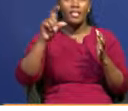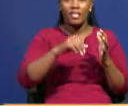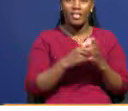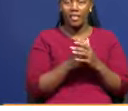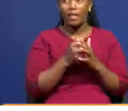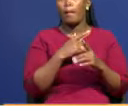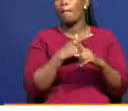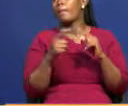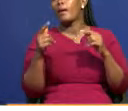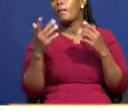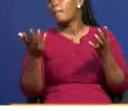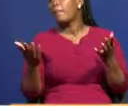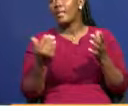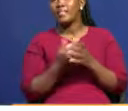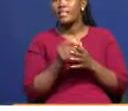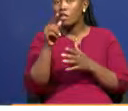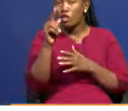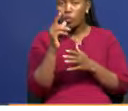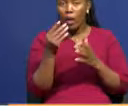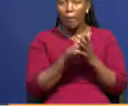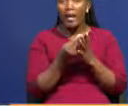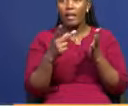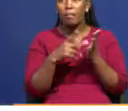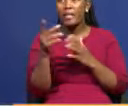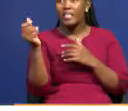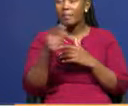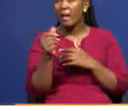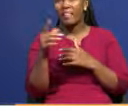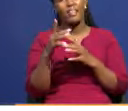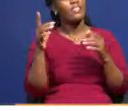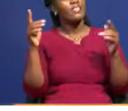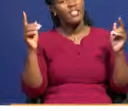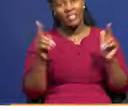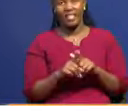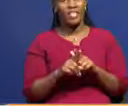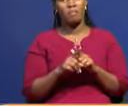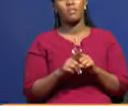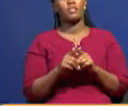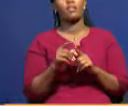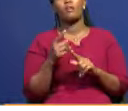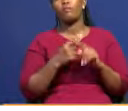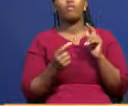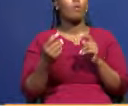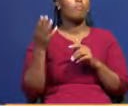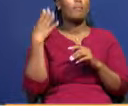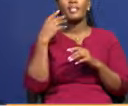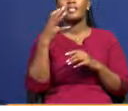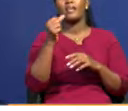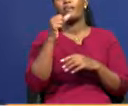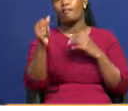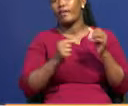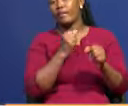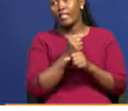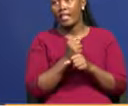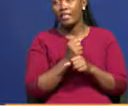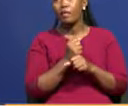imagine, Abdi, your income is still at the same level as 5 years ago. Mm-hmm. But taxes,